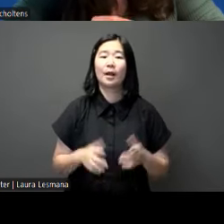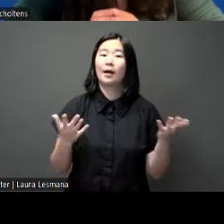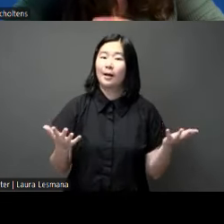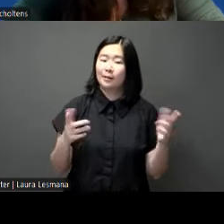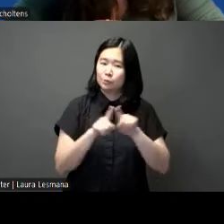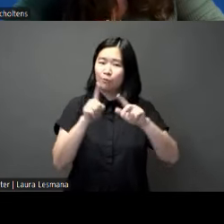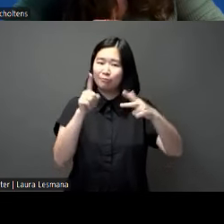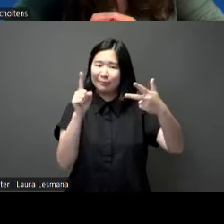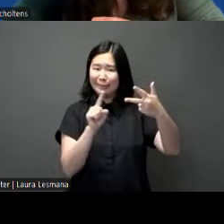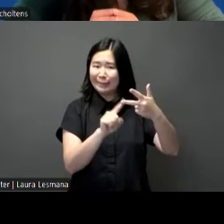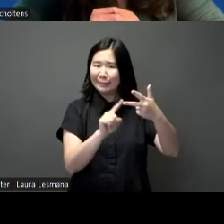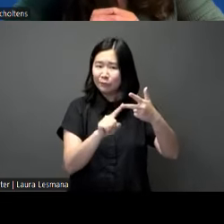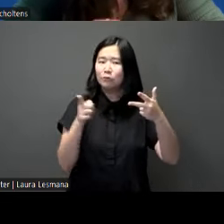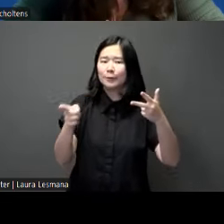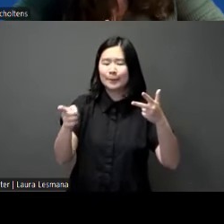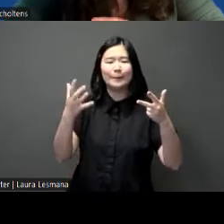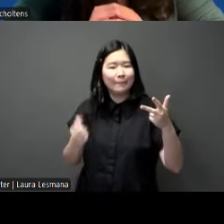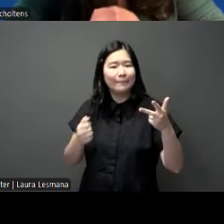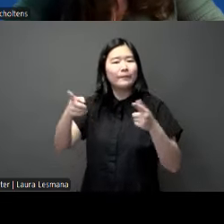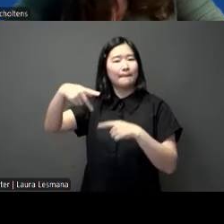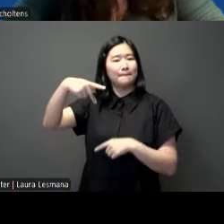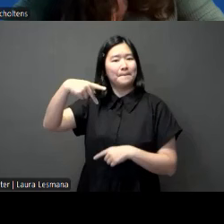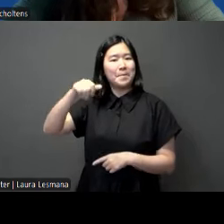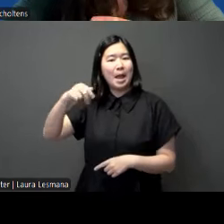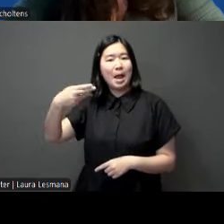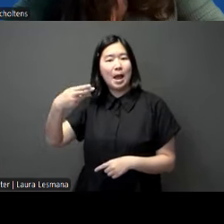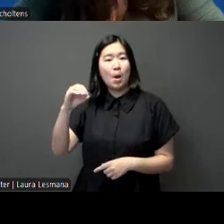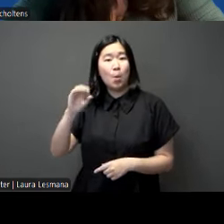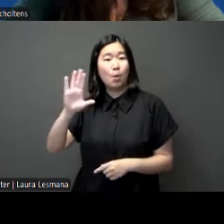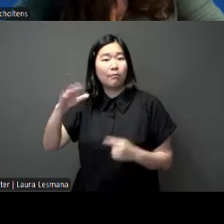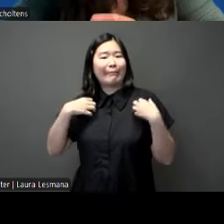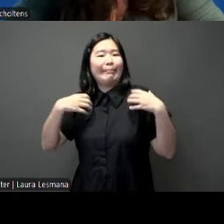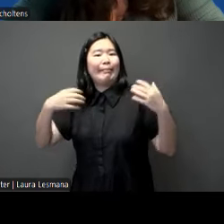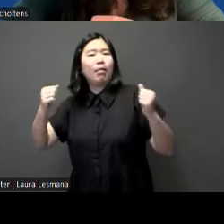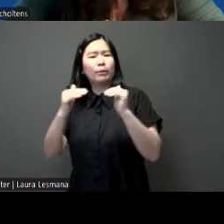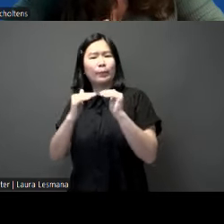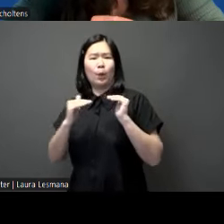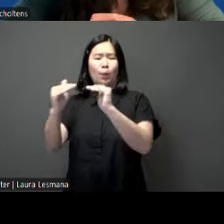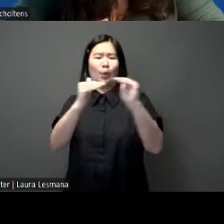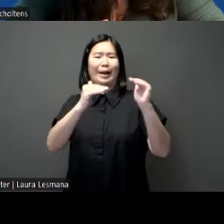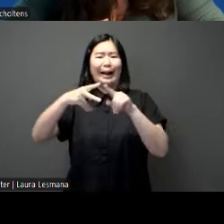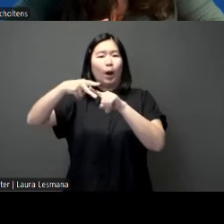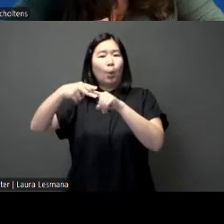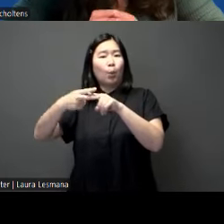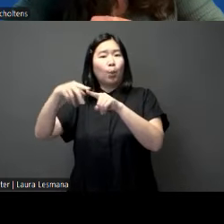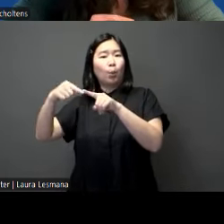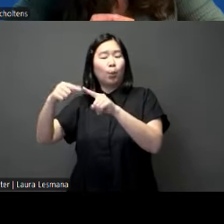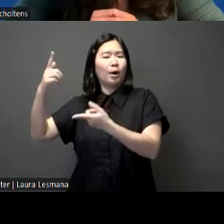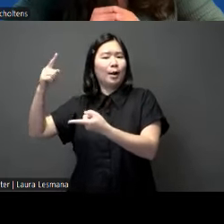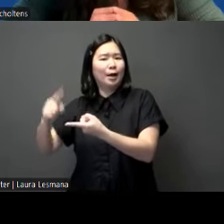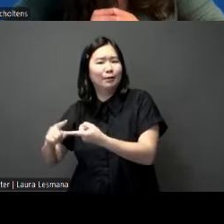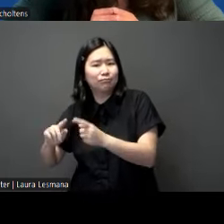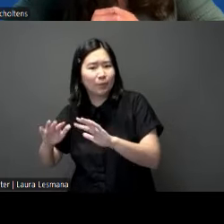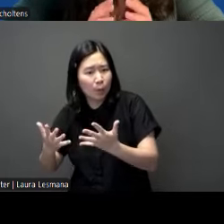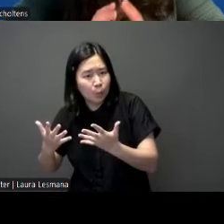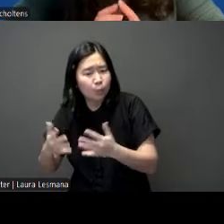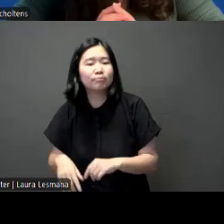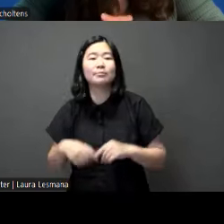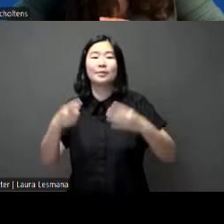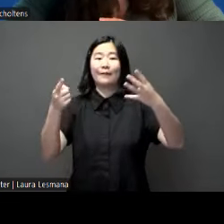fourth, a case study from Chile on integrating social determinants into disease and elimination efforts. And finally,